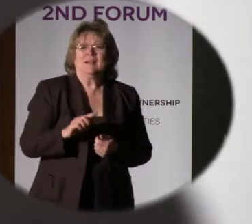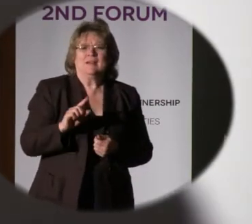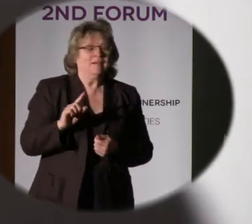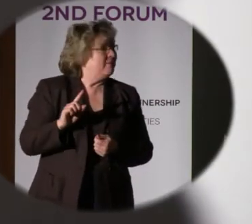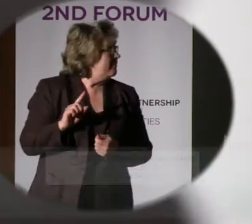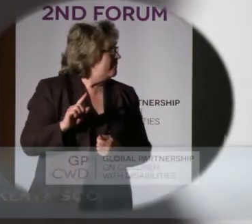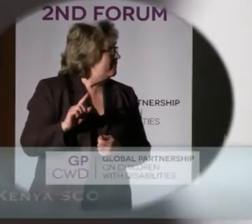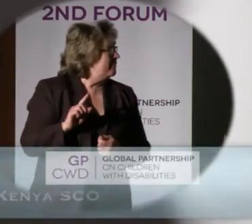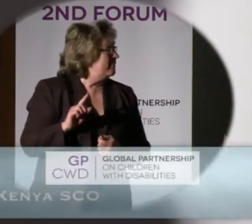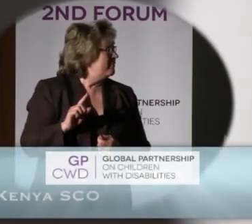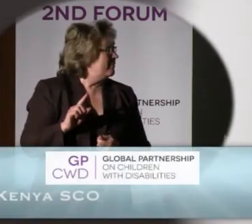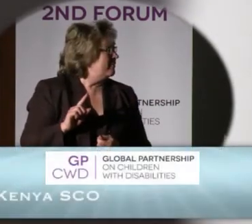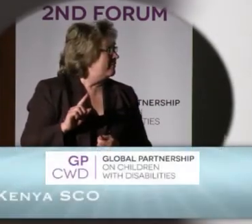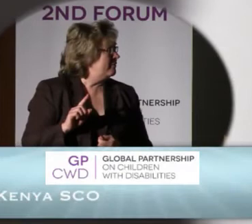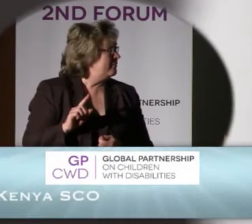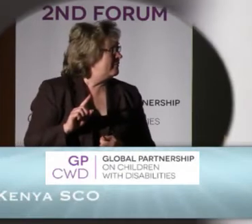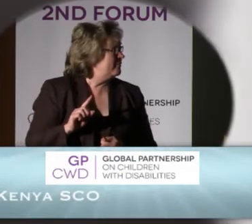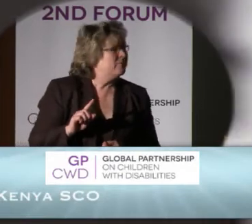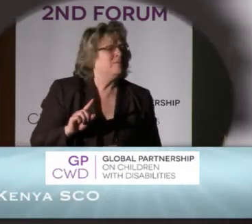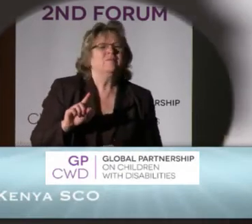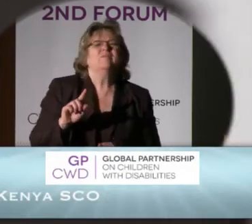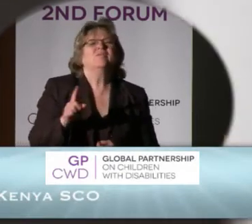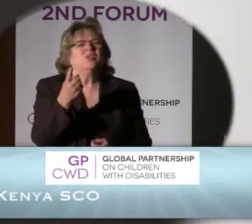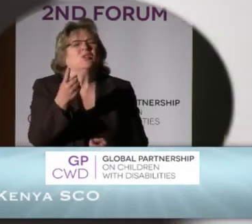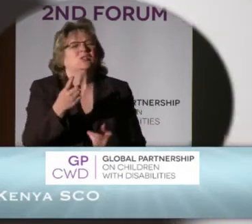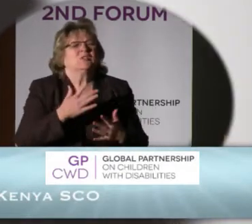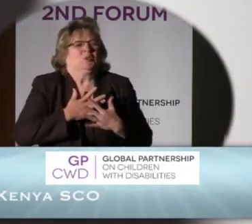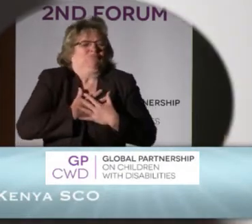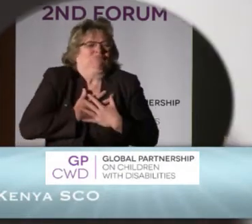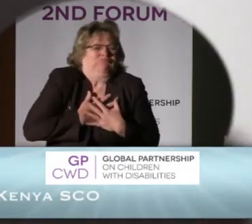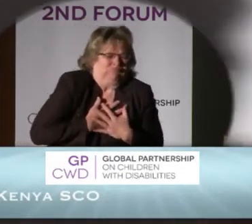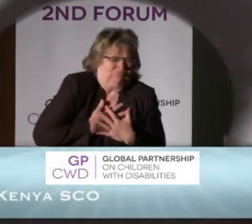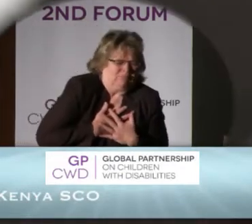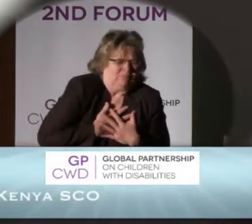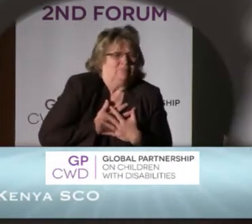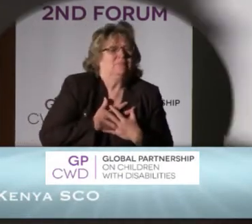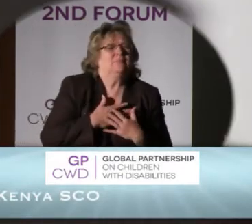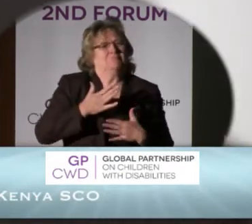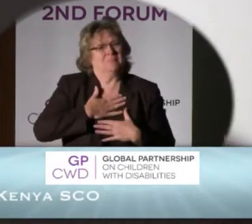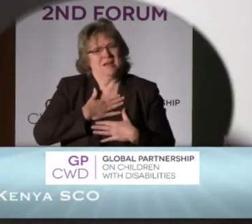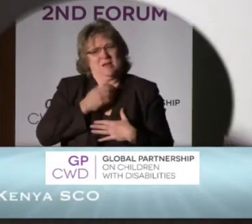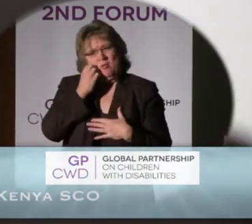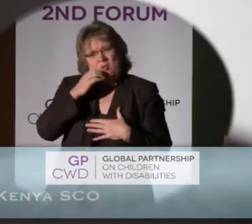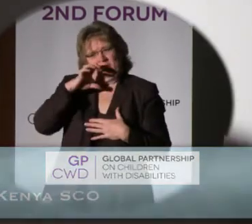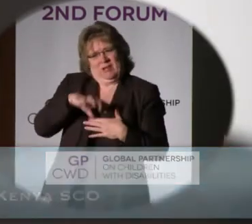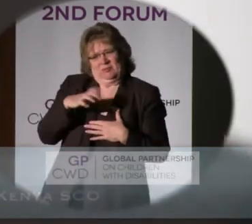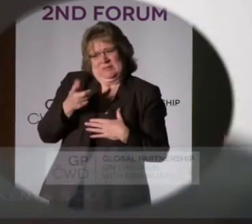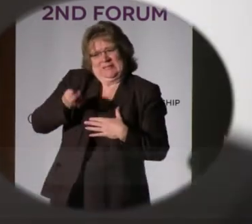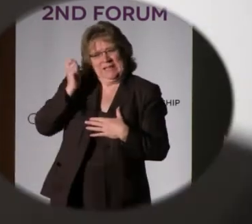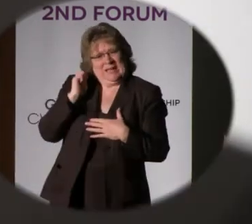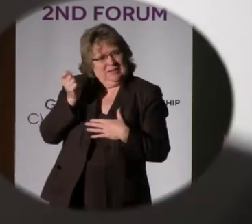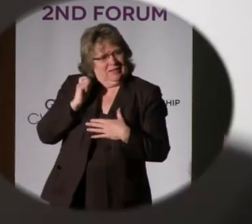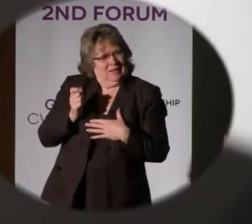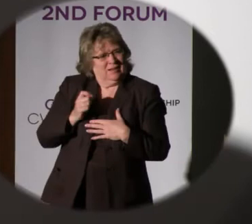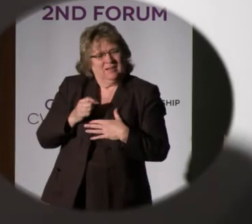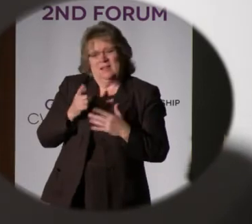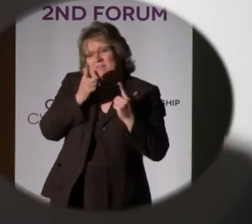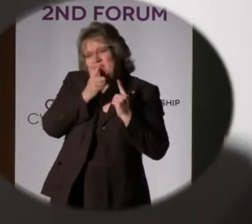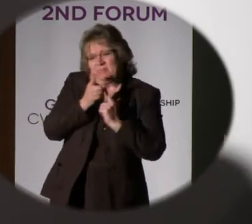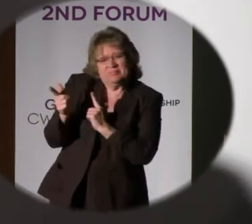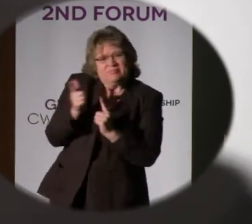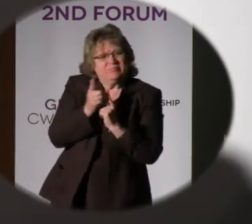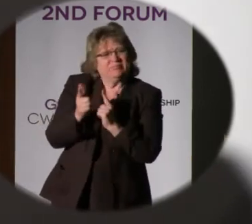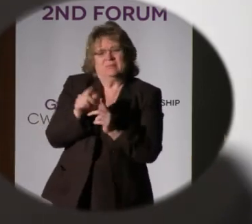mind and those who lost their lives and those who are still recovering in hospital right now in Kenya, and pray with us.